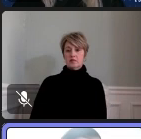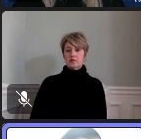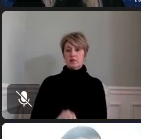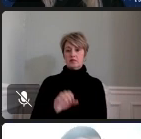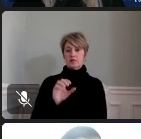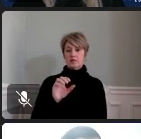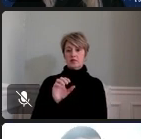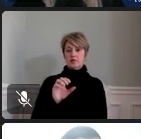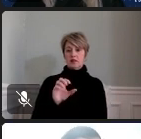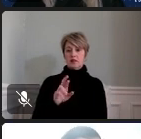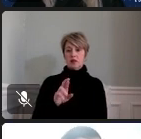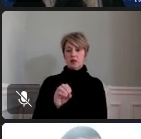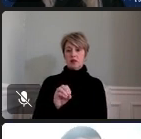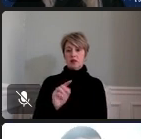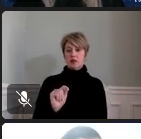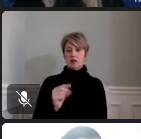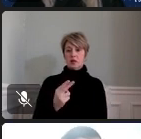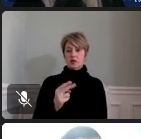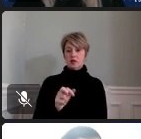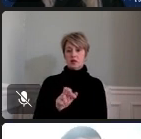Carruthers,